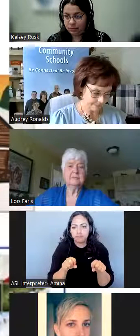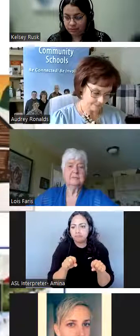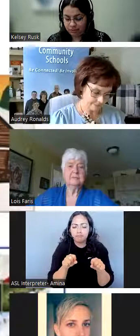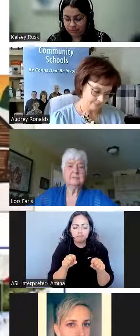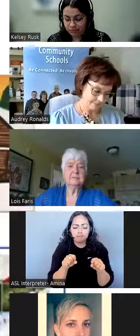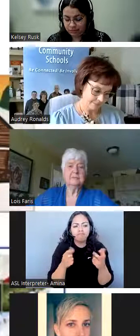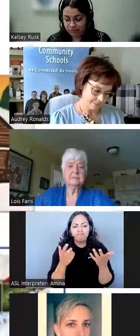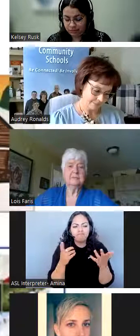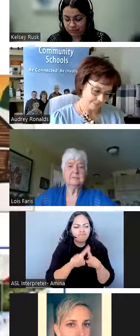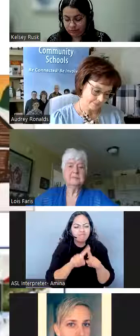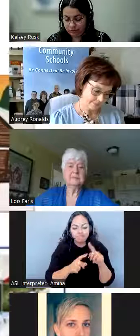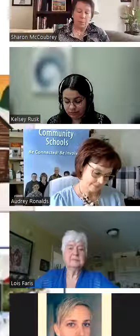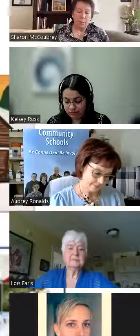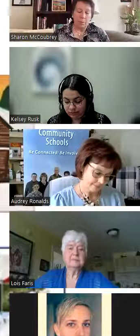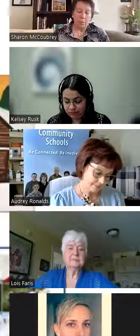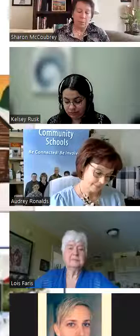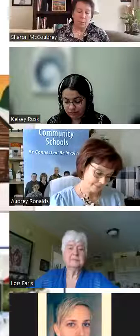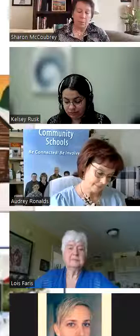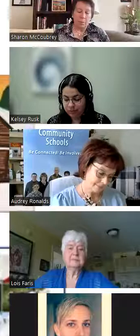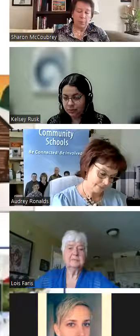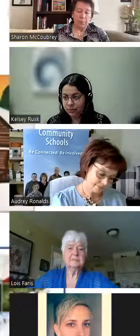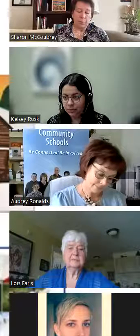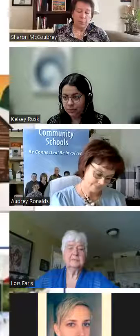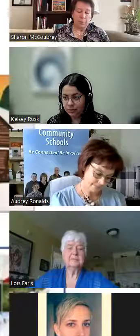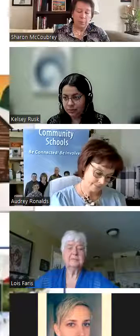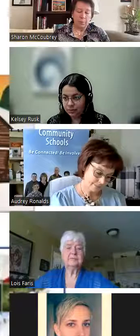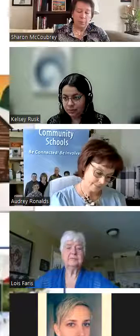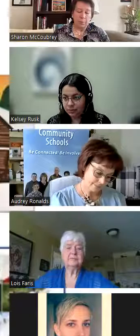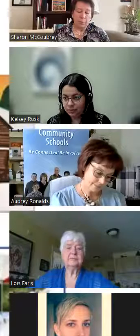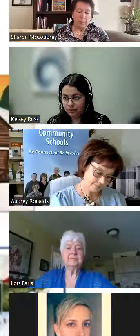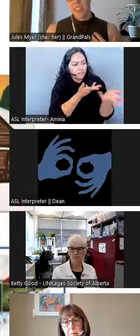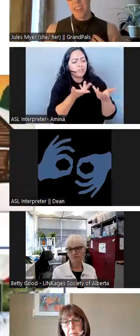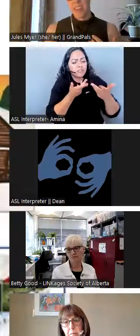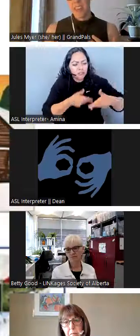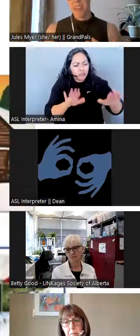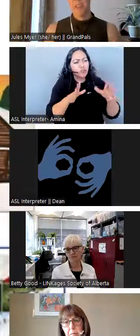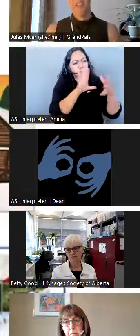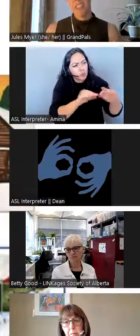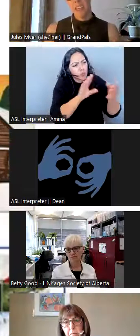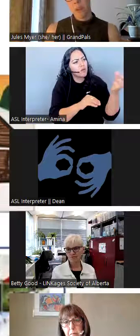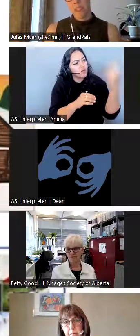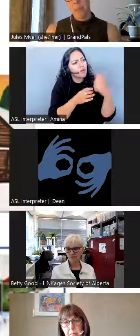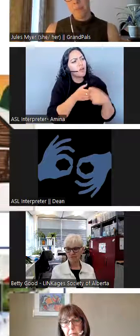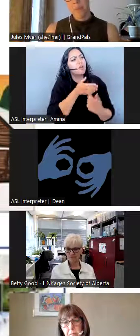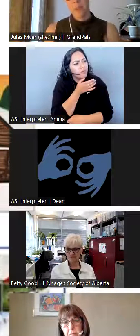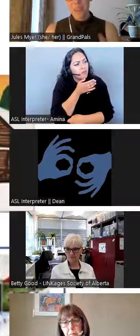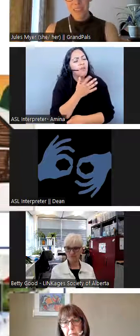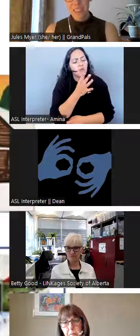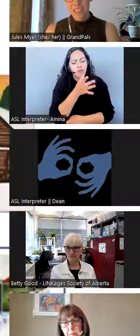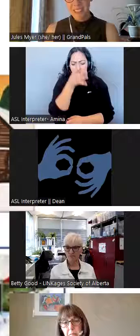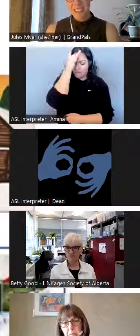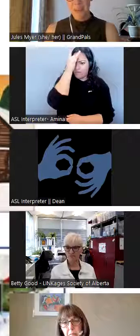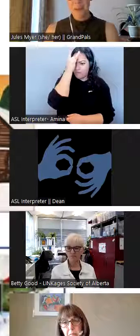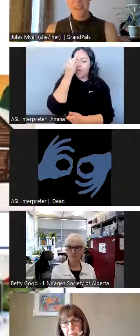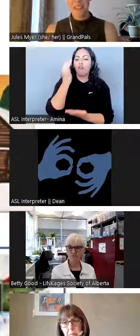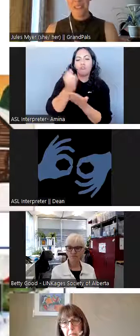to share back what that interaction has meant to them and the stories that really resonated with them. So I'll give you a